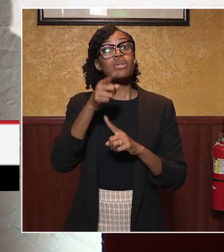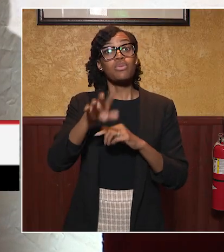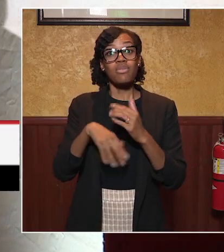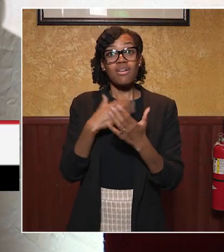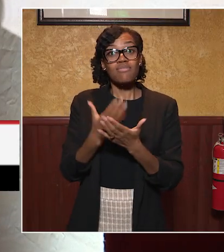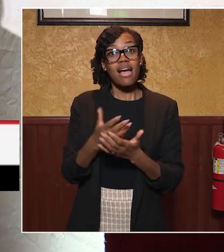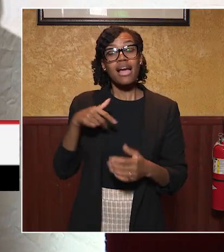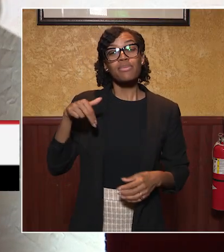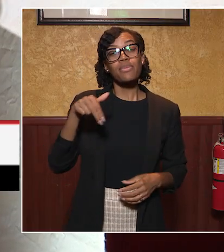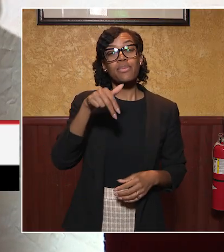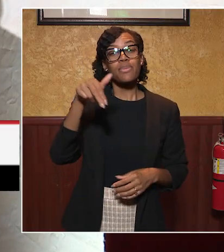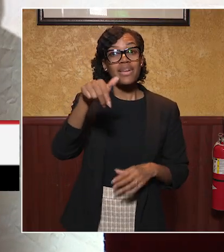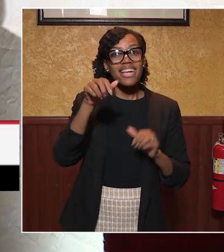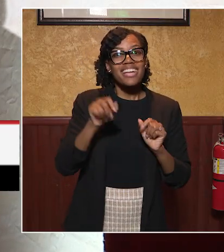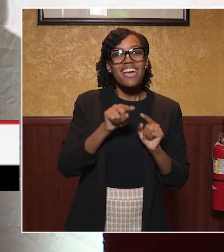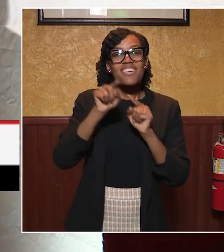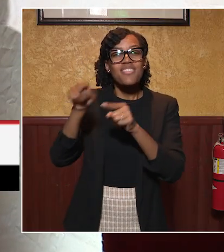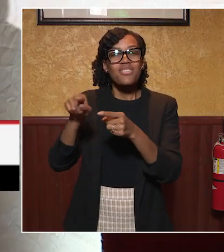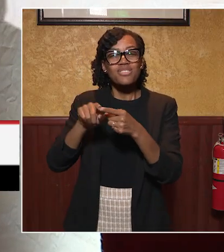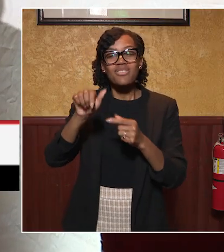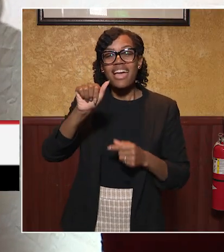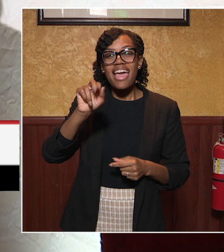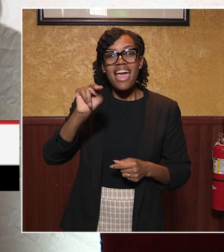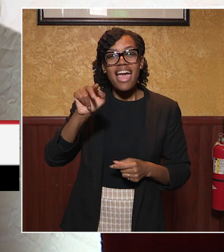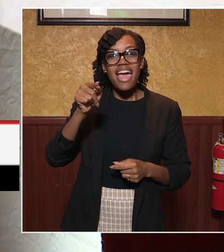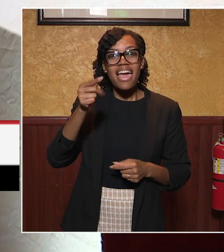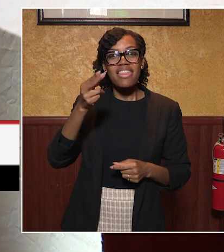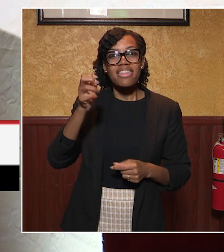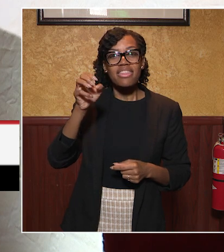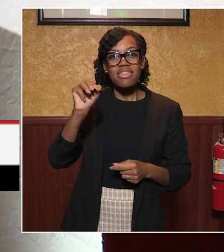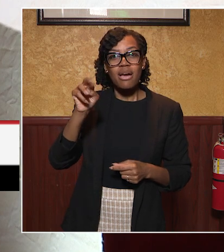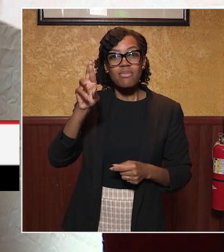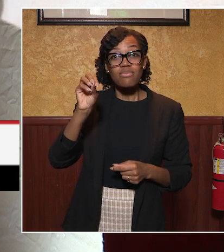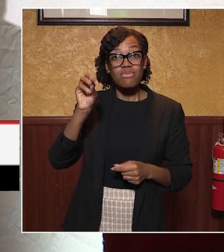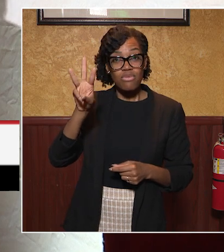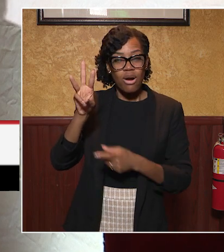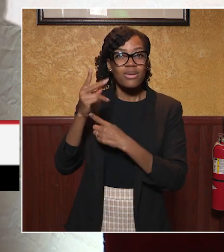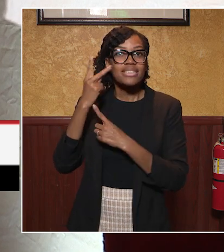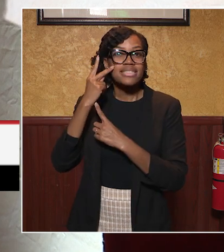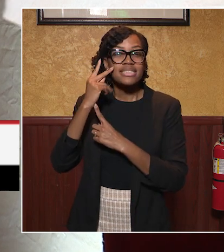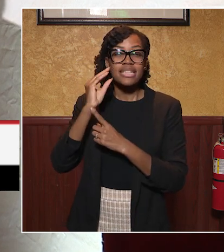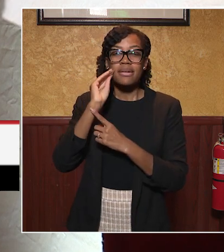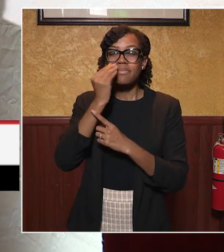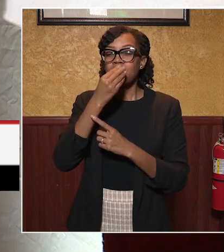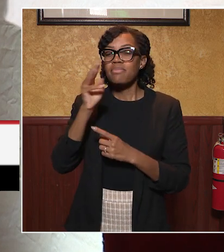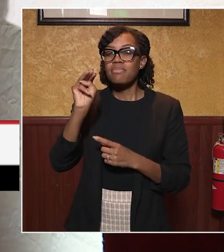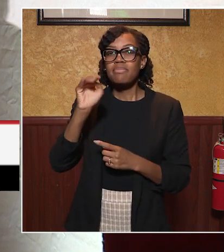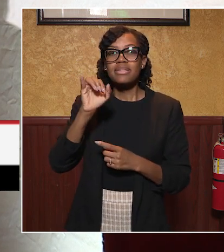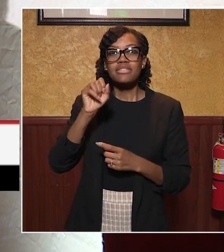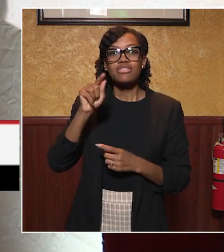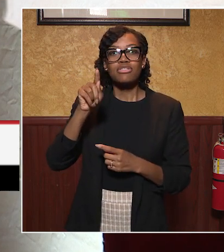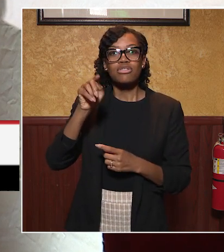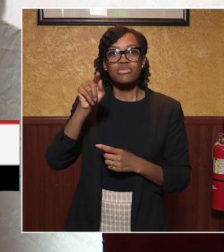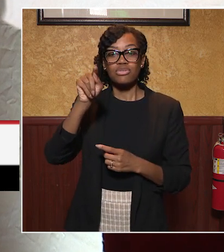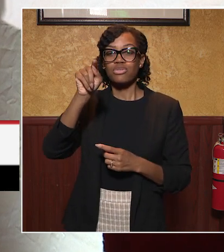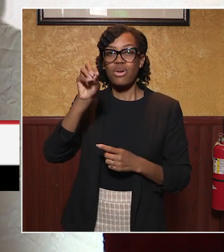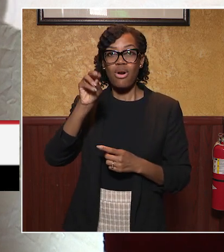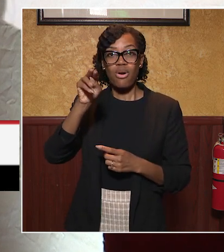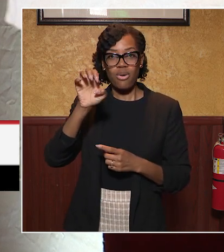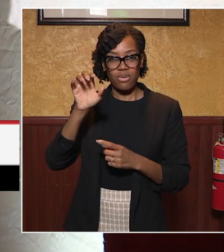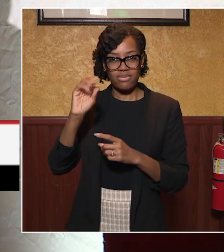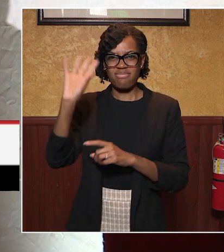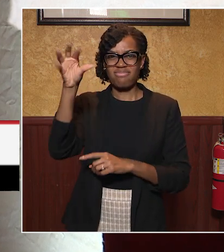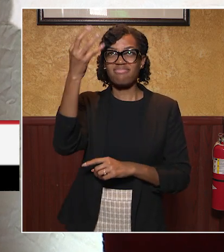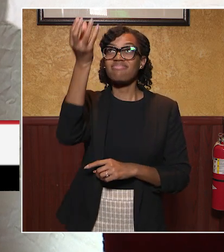National Mistletoe at Anthem Row, or the latest activation at the Franklin Park. And we're also